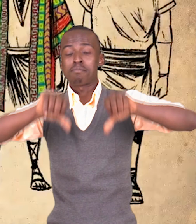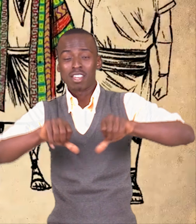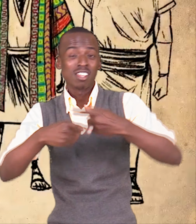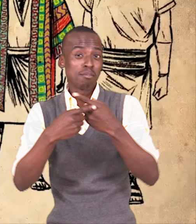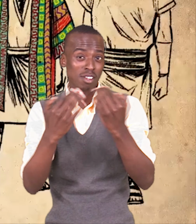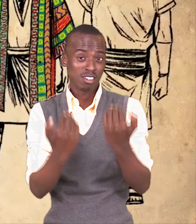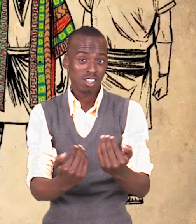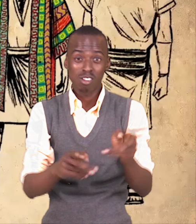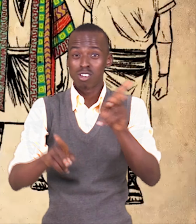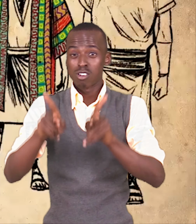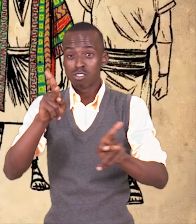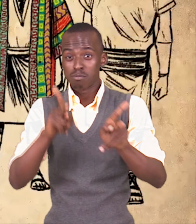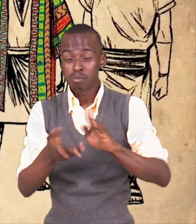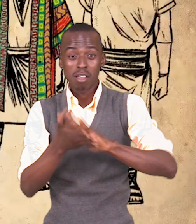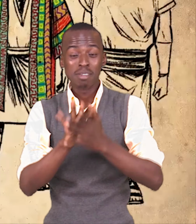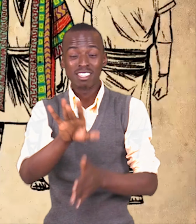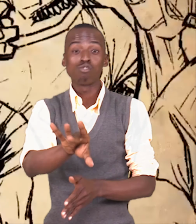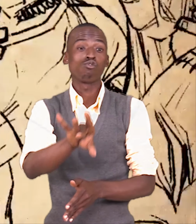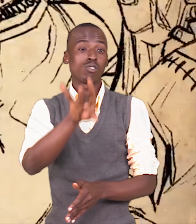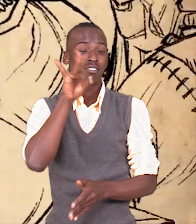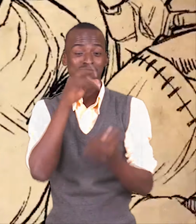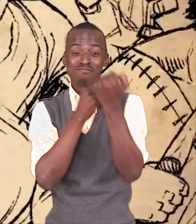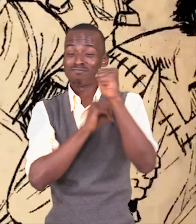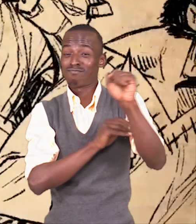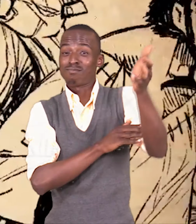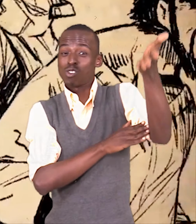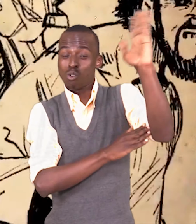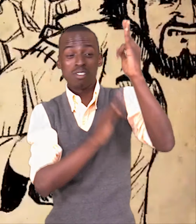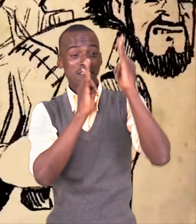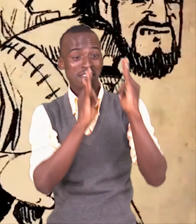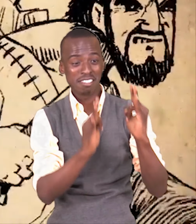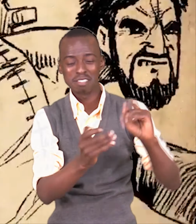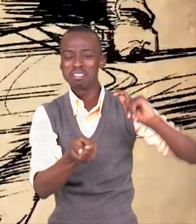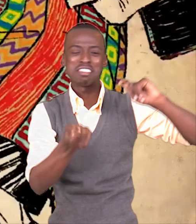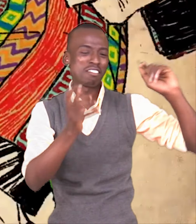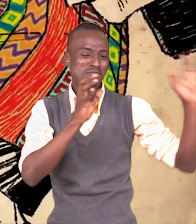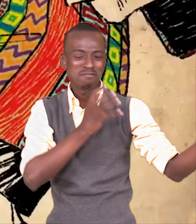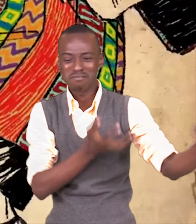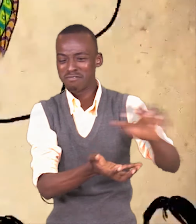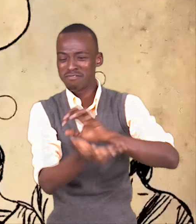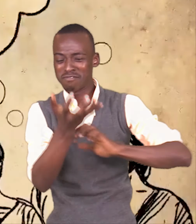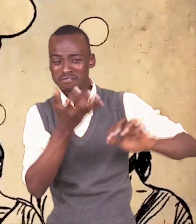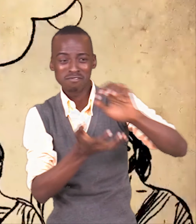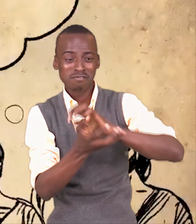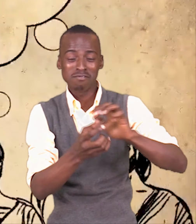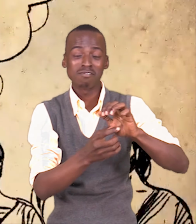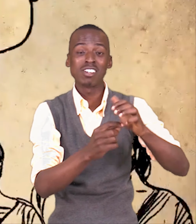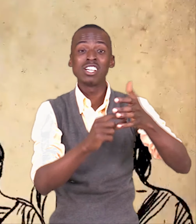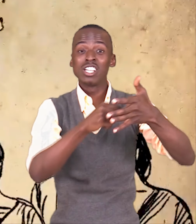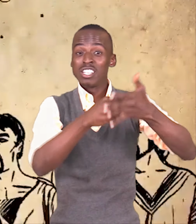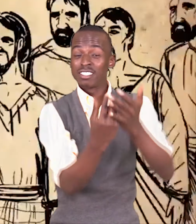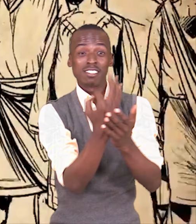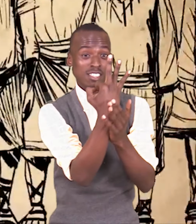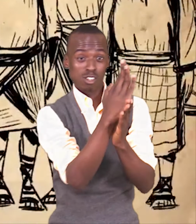dream coat. And his brothers, because of this, come to hate him. So much so that they plan on killing him. But they don't. They